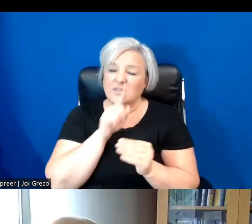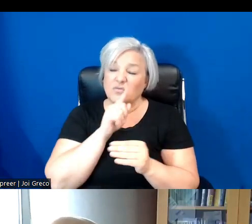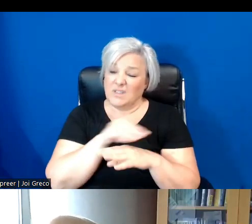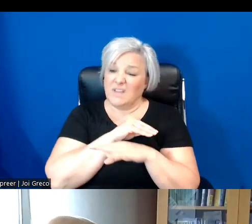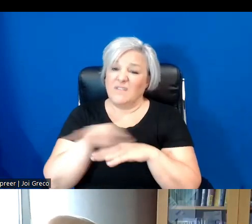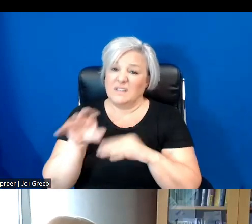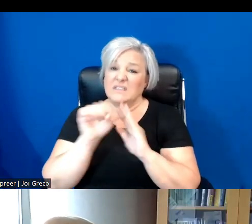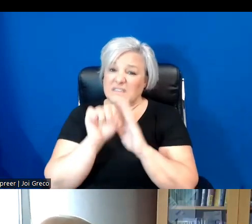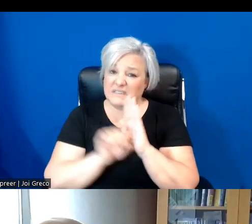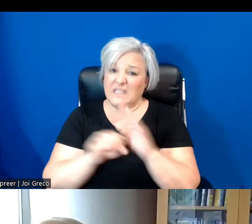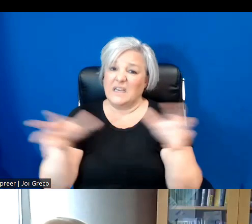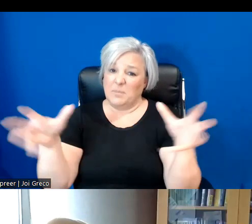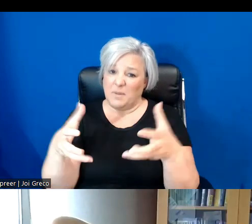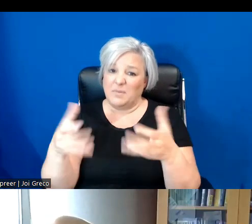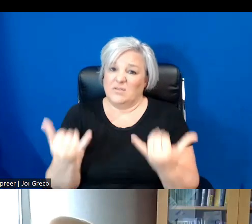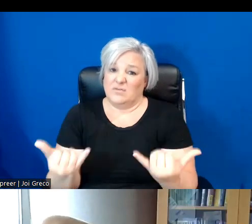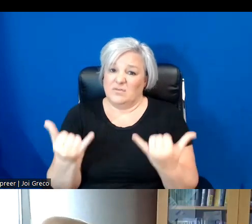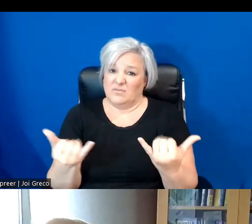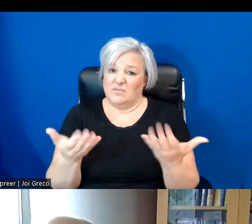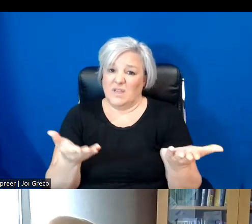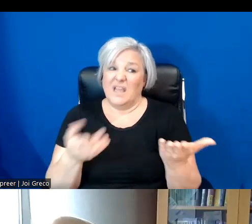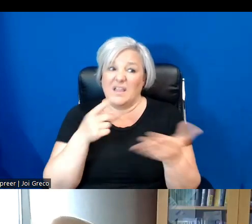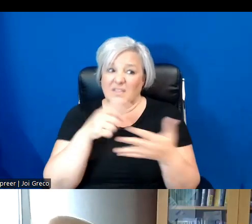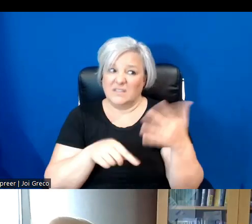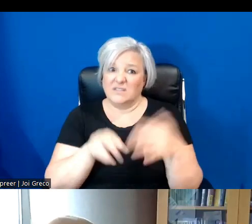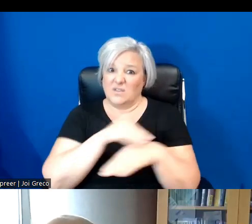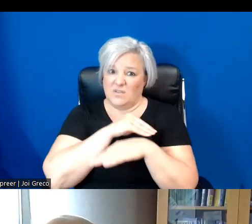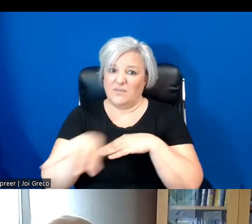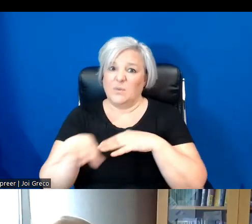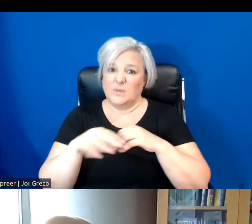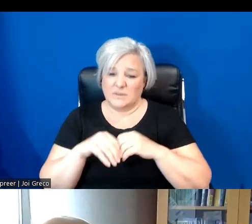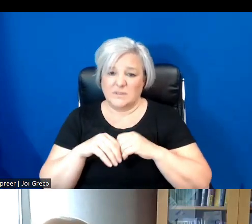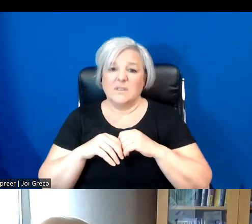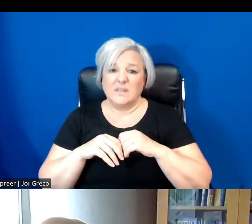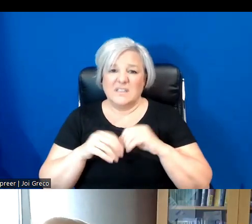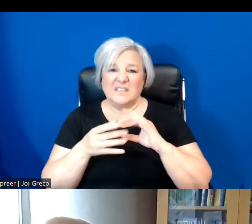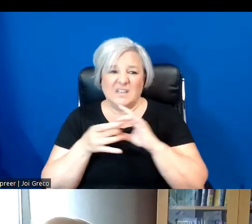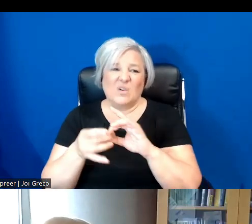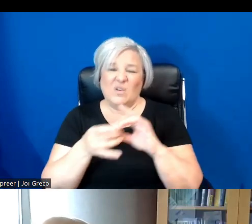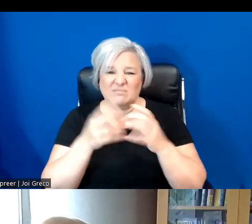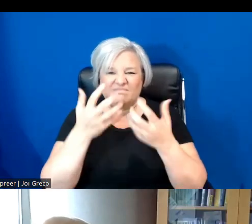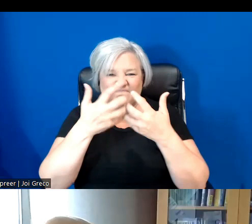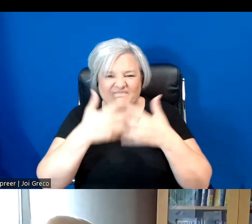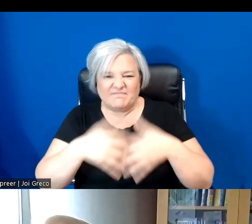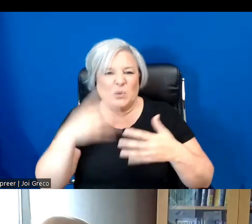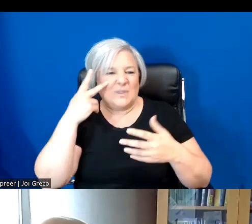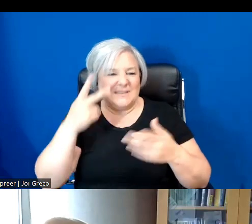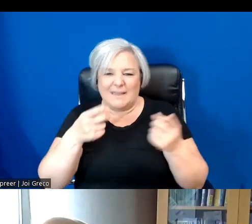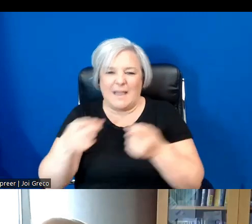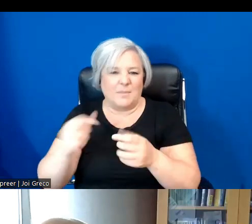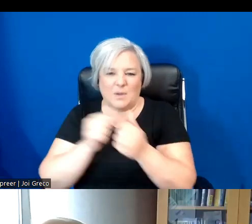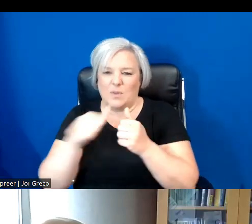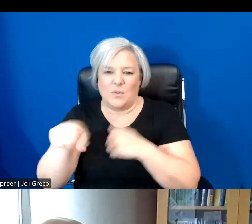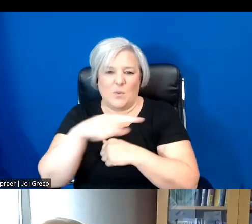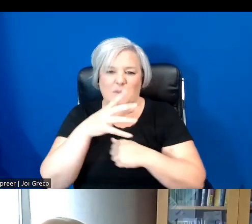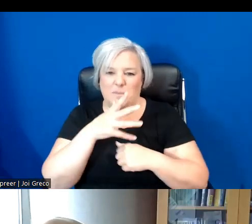our state and our population right here. And these are the factors that are kind of meshing together that we need to address together